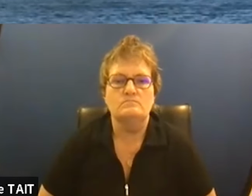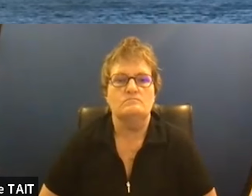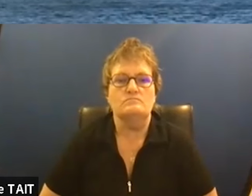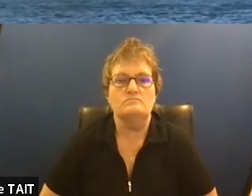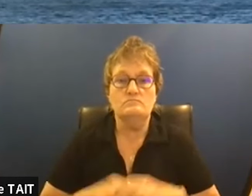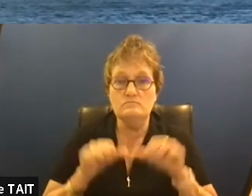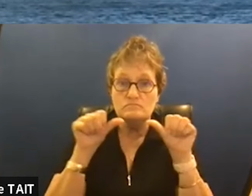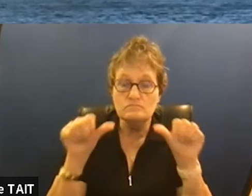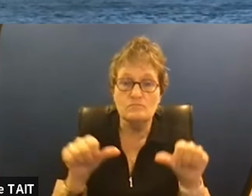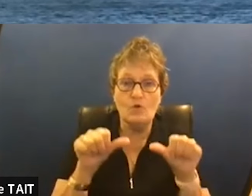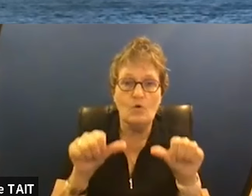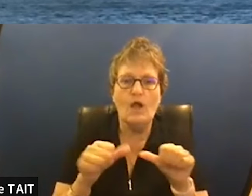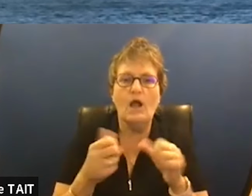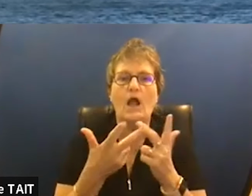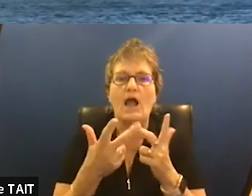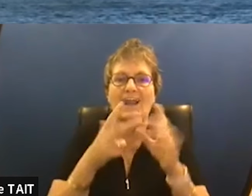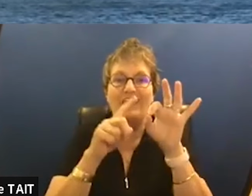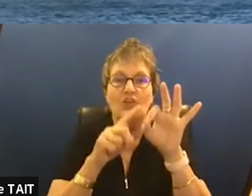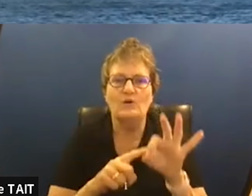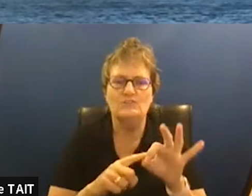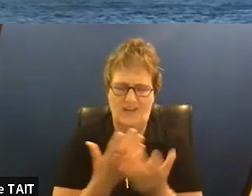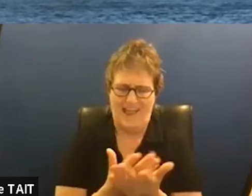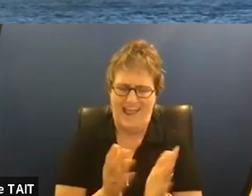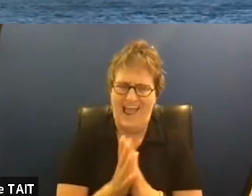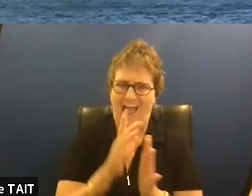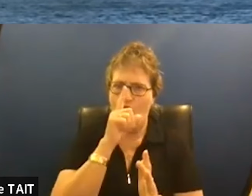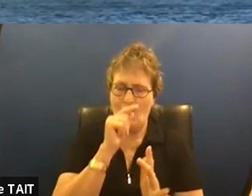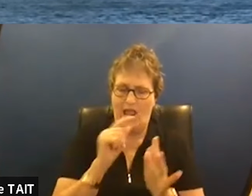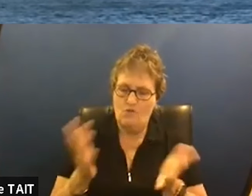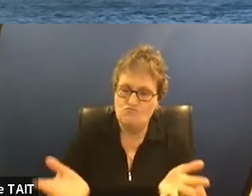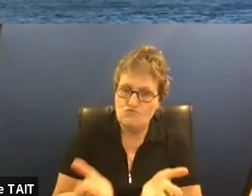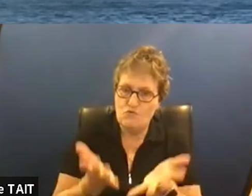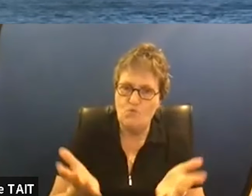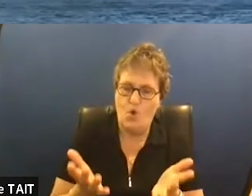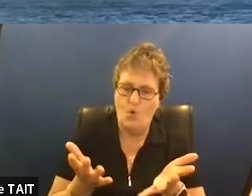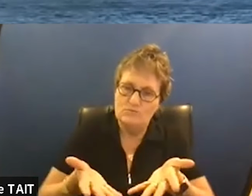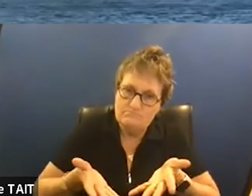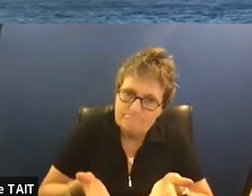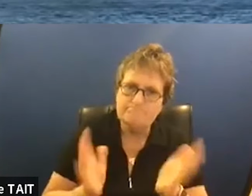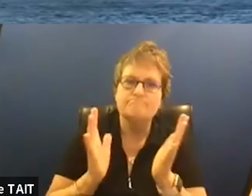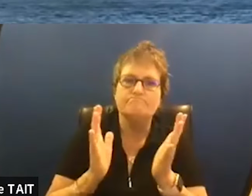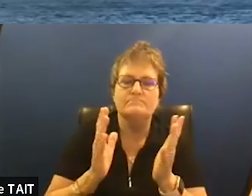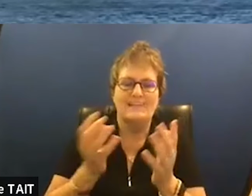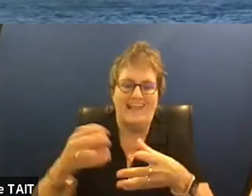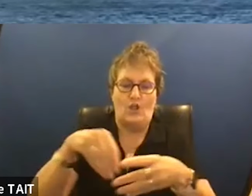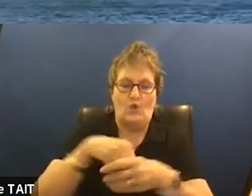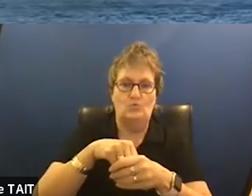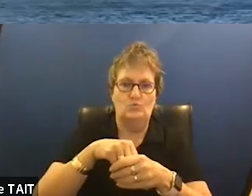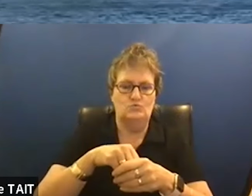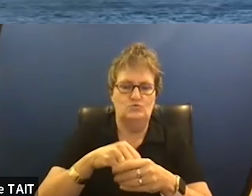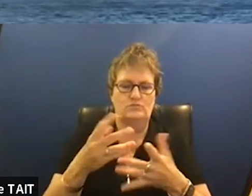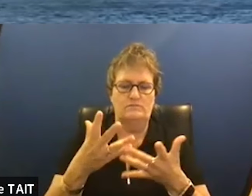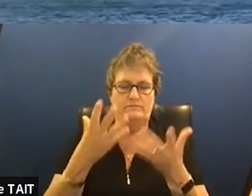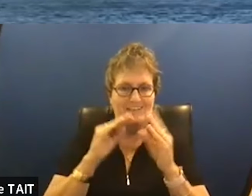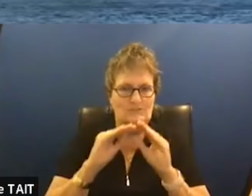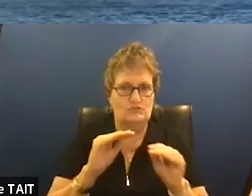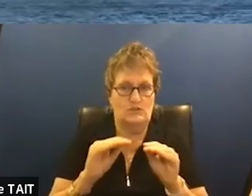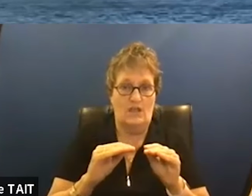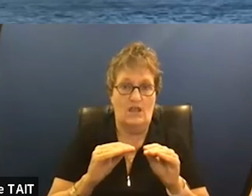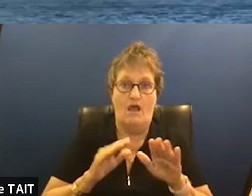Okay, we've got another question. How can you promote and enable inclusive education and take care of yourself in a fast-paced and